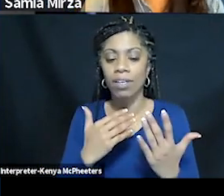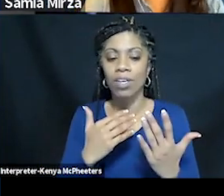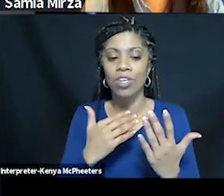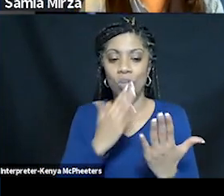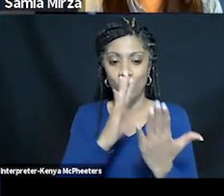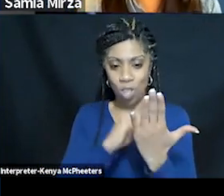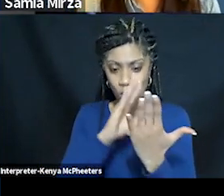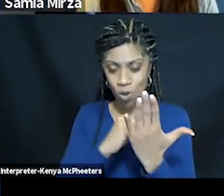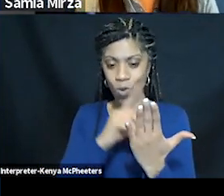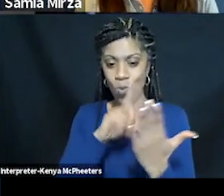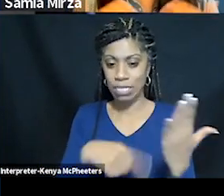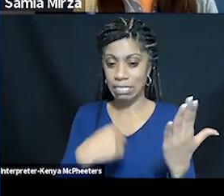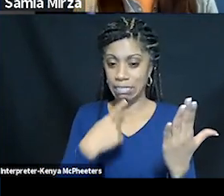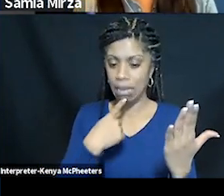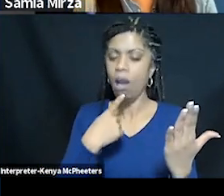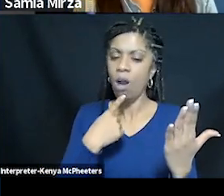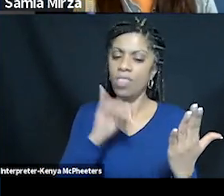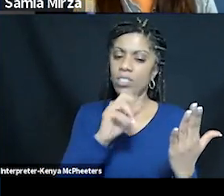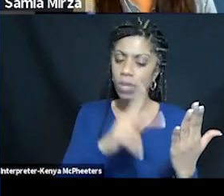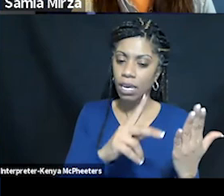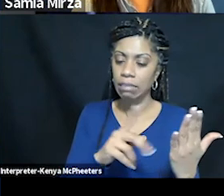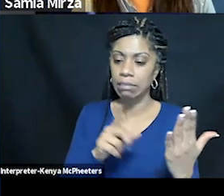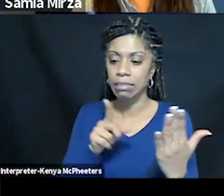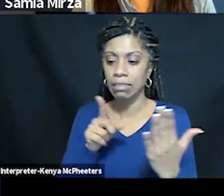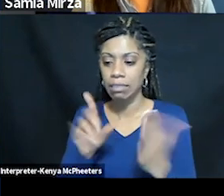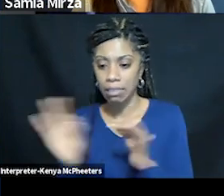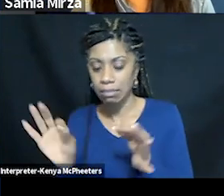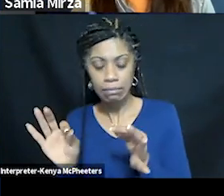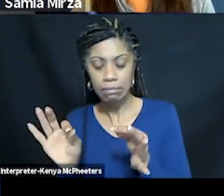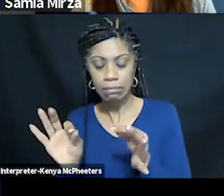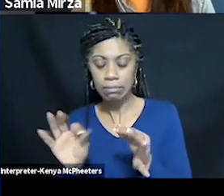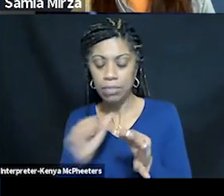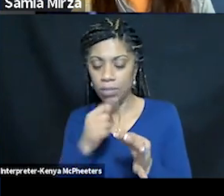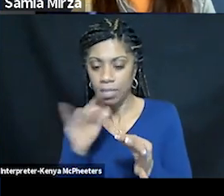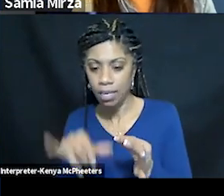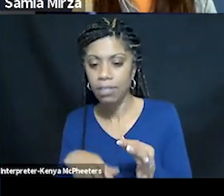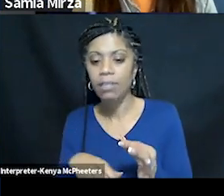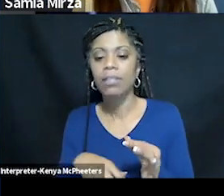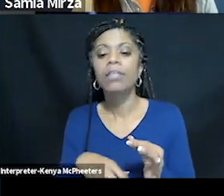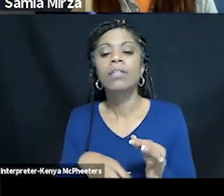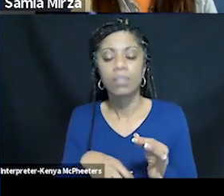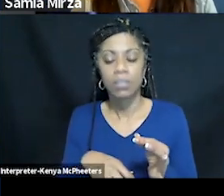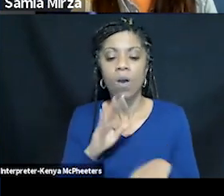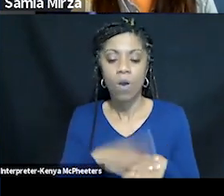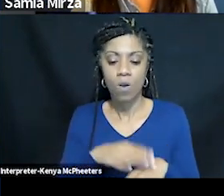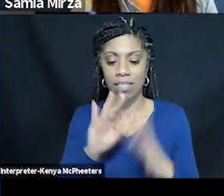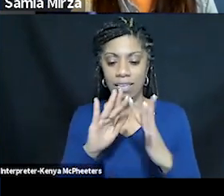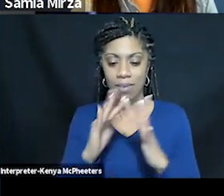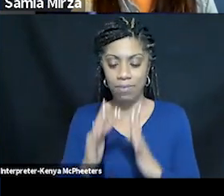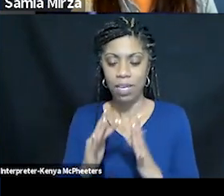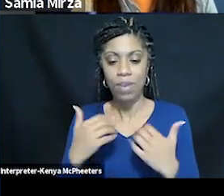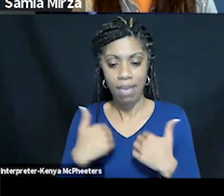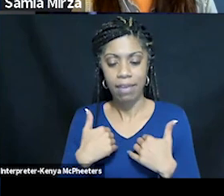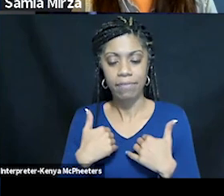what's not okay to say, right? So one, increase your own awareness, and we're going to talk through the website to help you with that. The second is going to